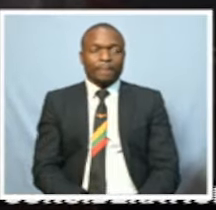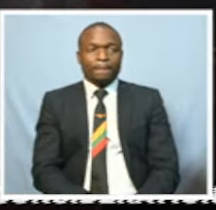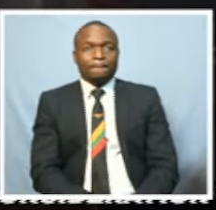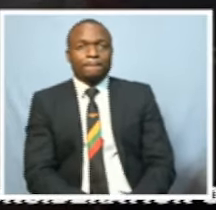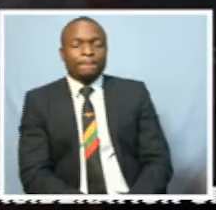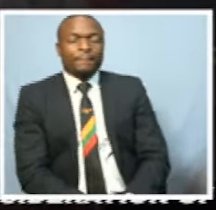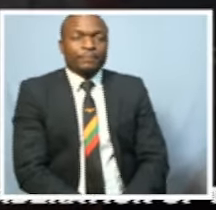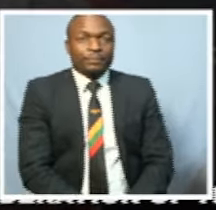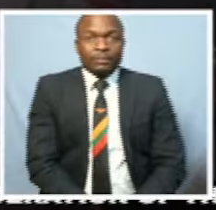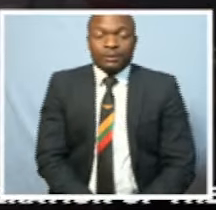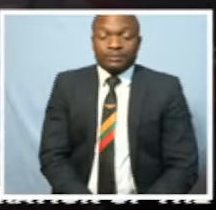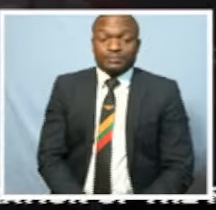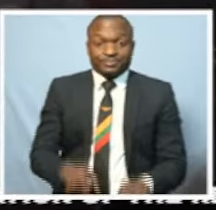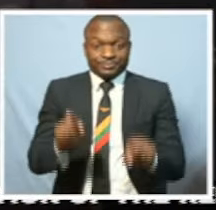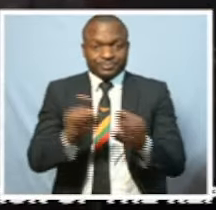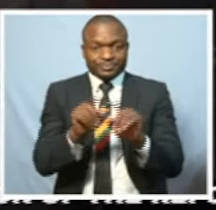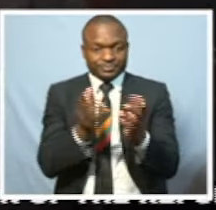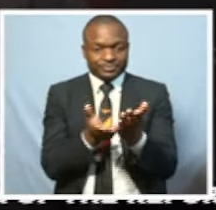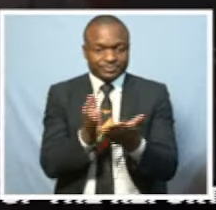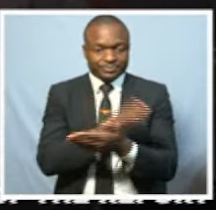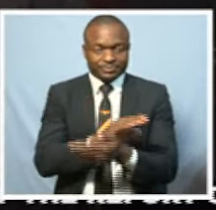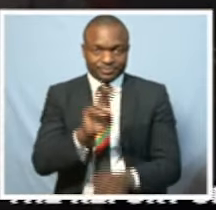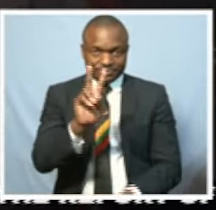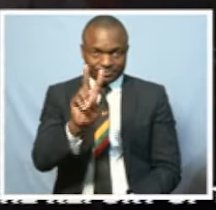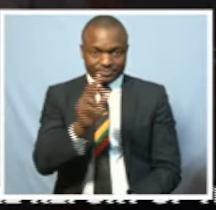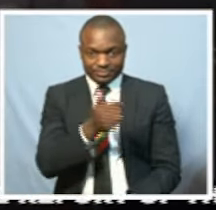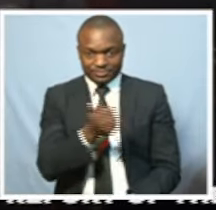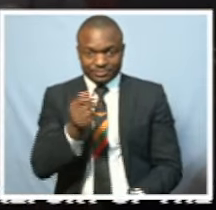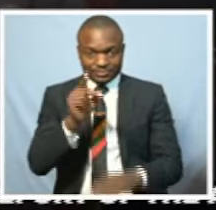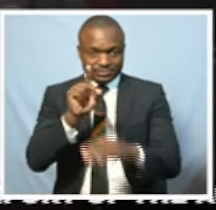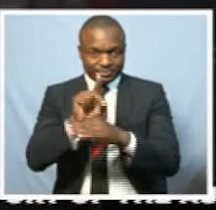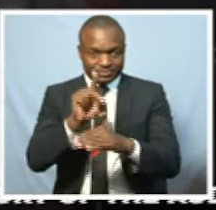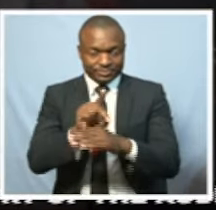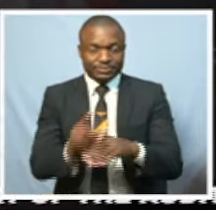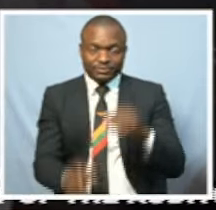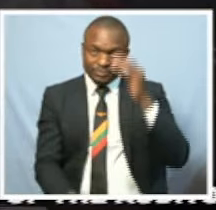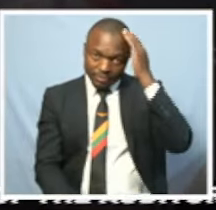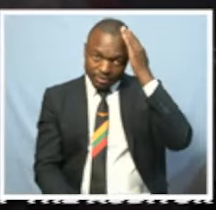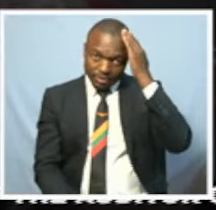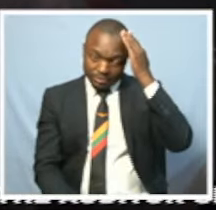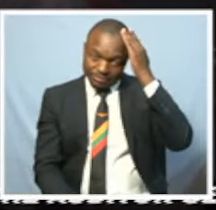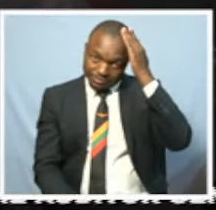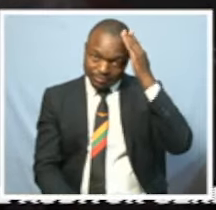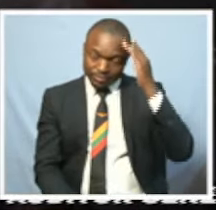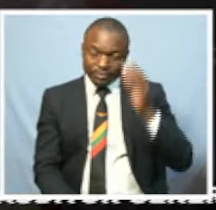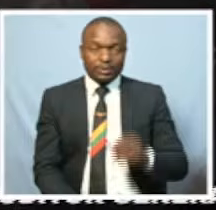Then the same page 2, the other project at